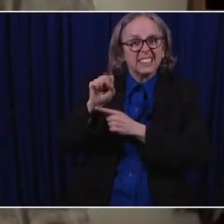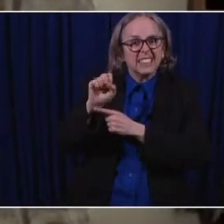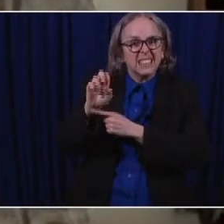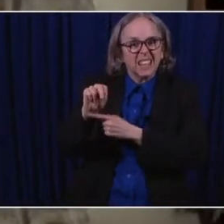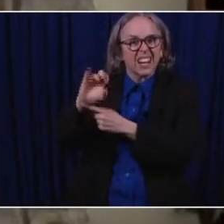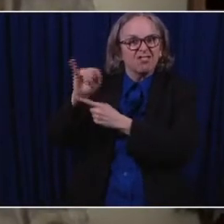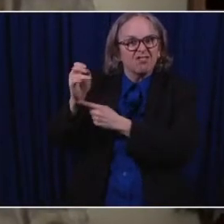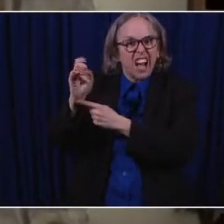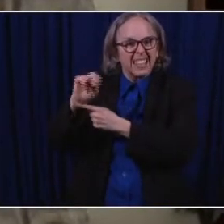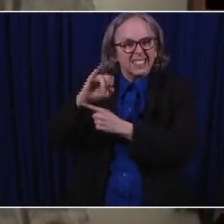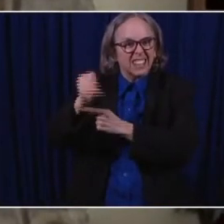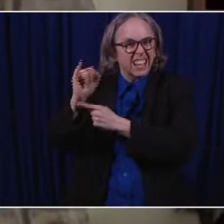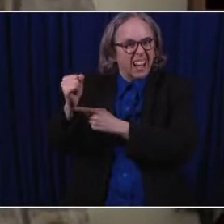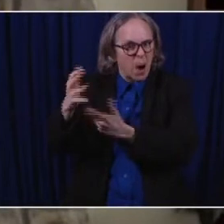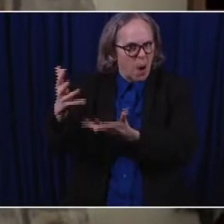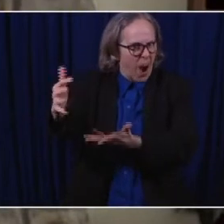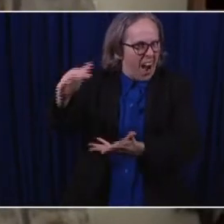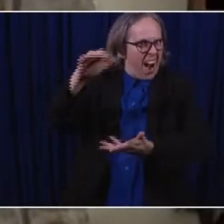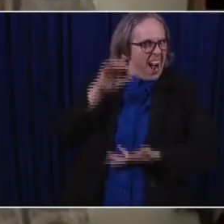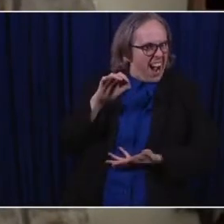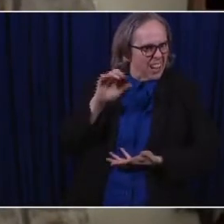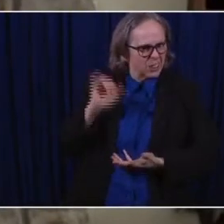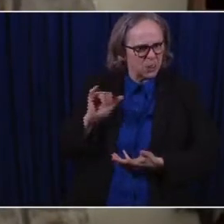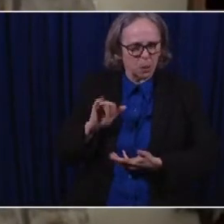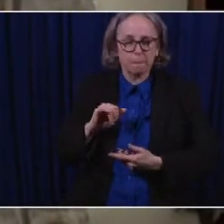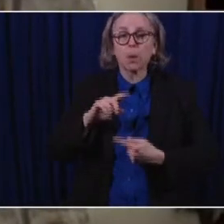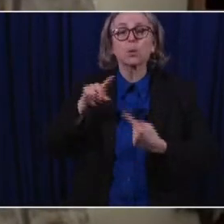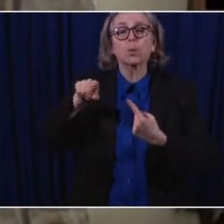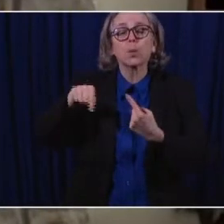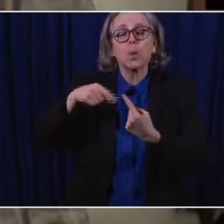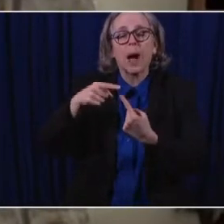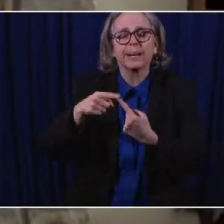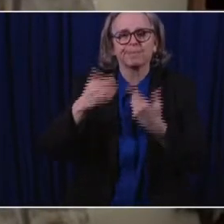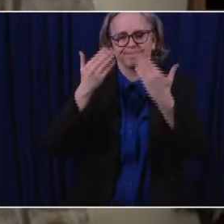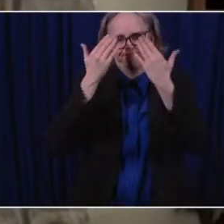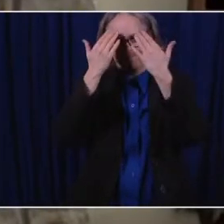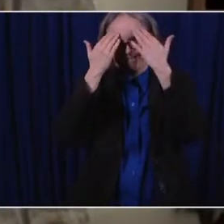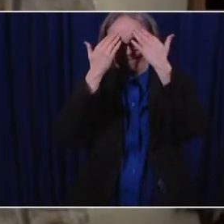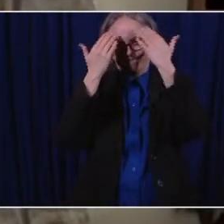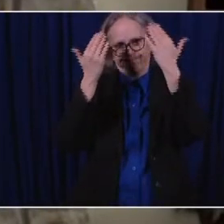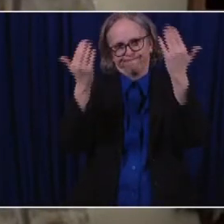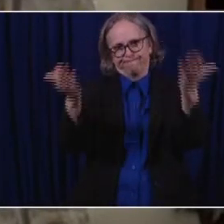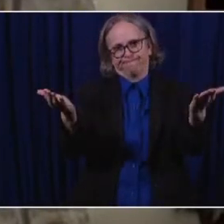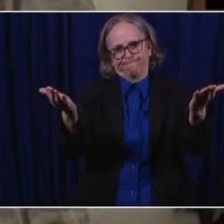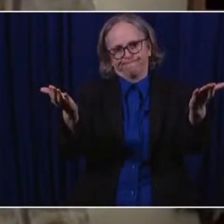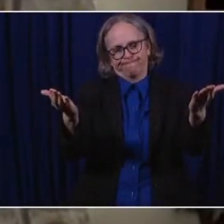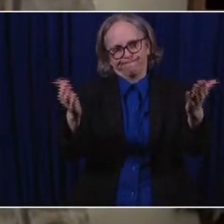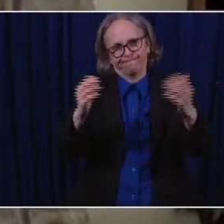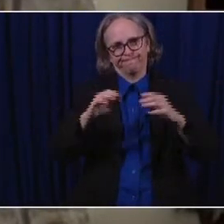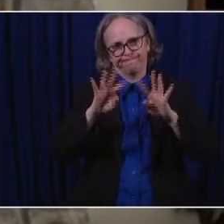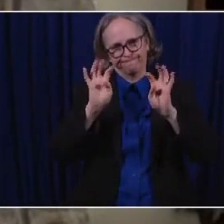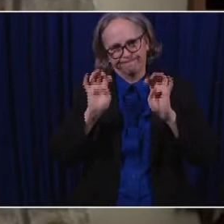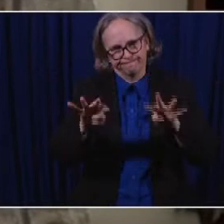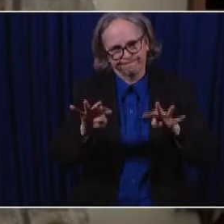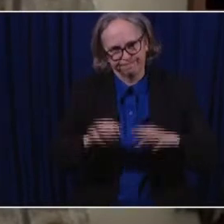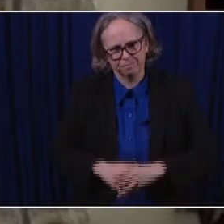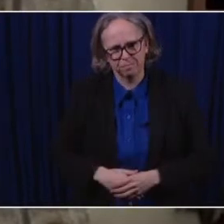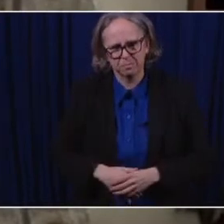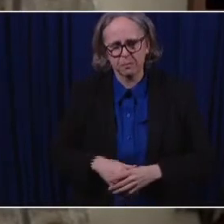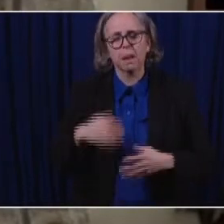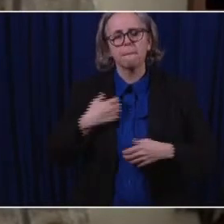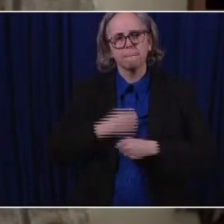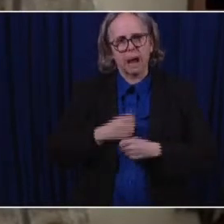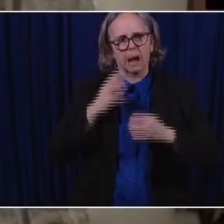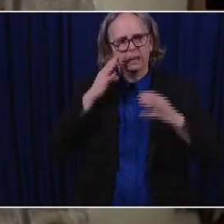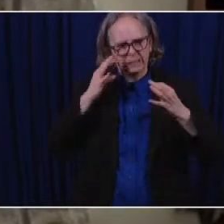I can't really estimate when that will be. When we make a decision to go to the next group, it's going to be based on the same thing it's